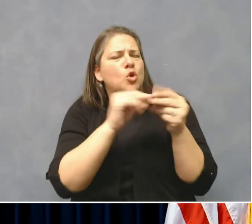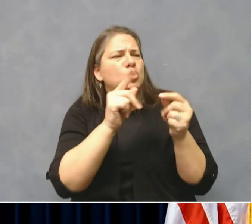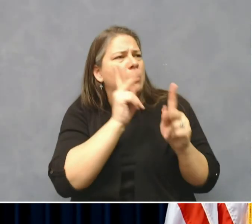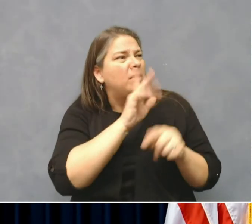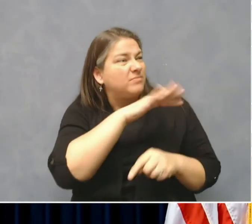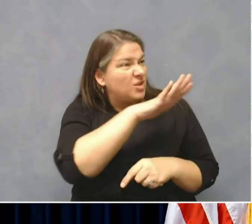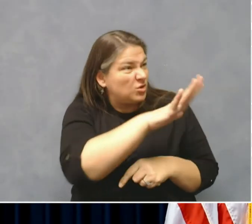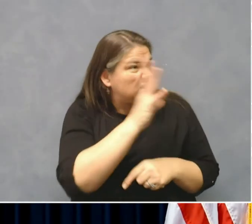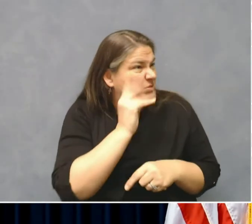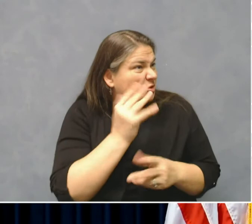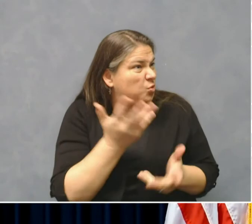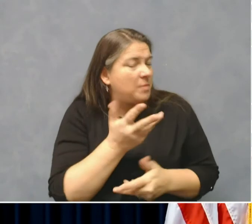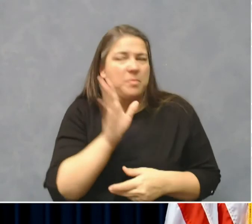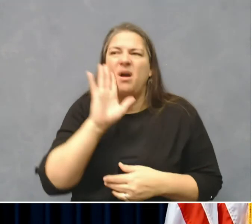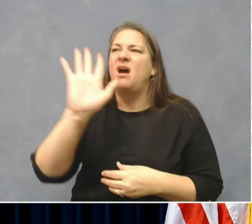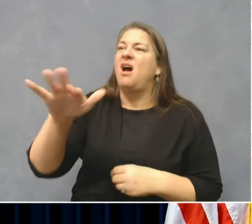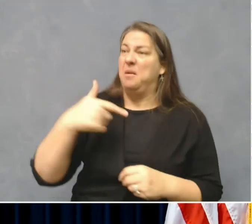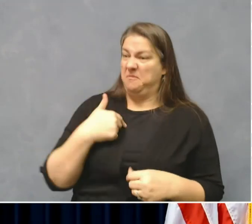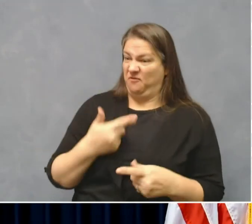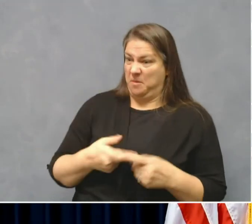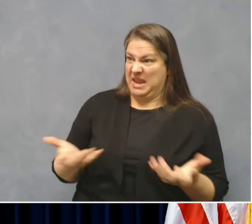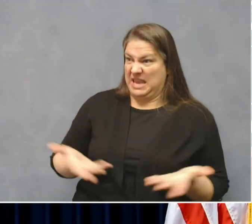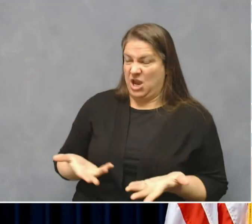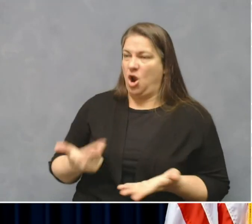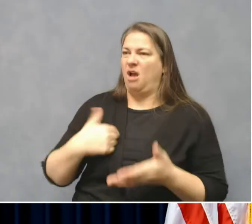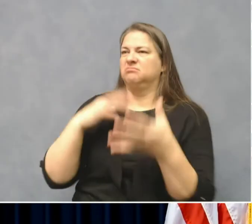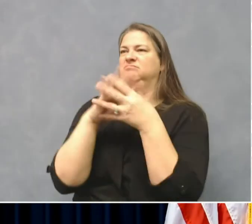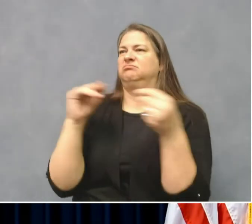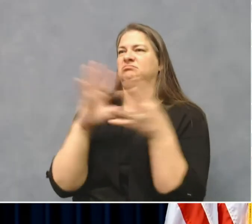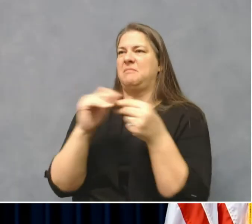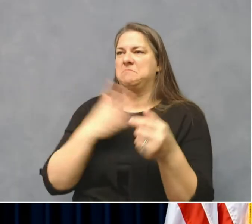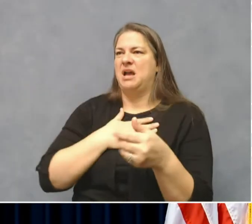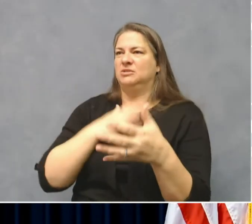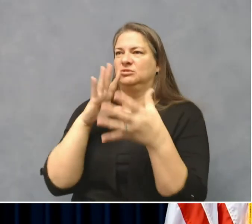of COVID-19. So what sort of approach are